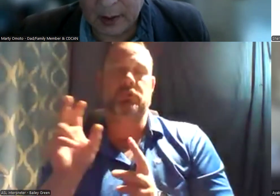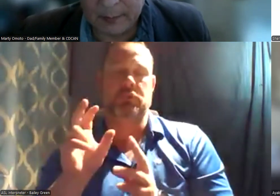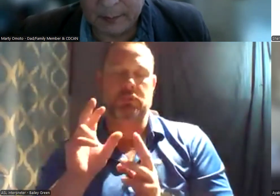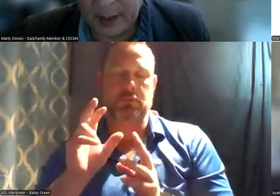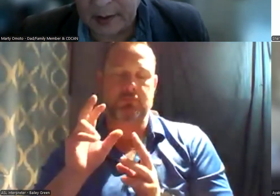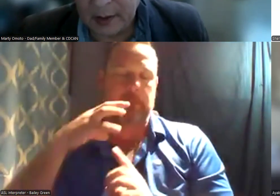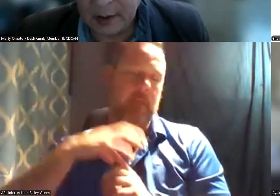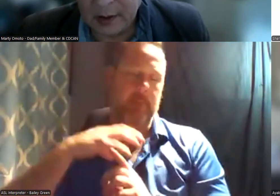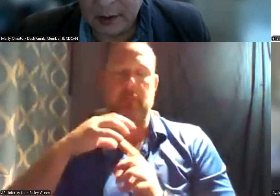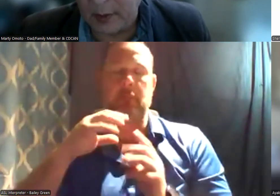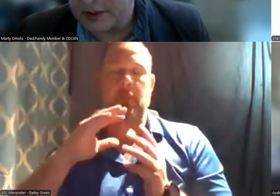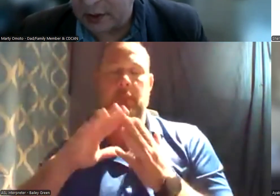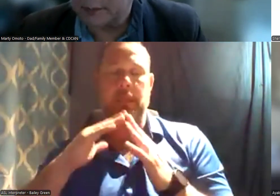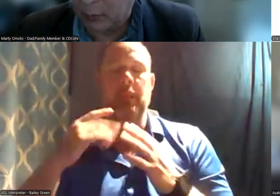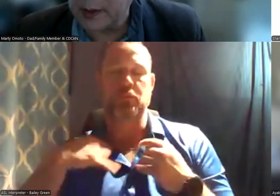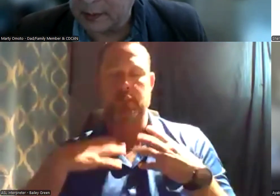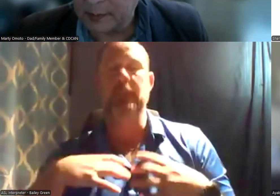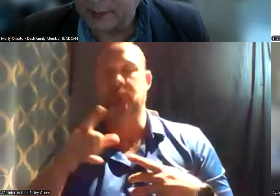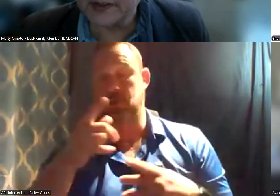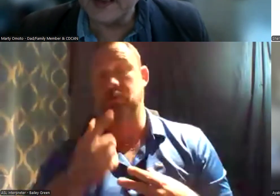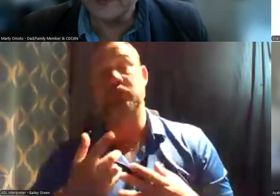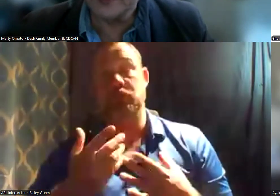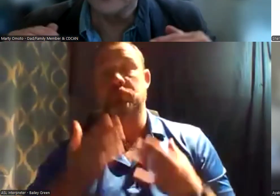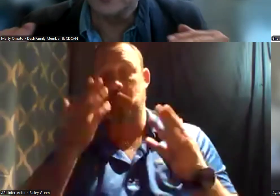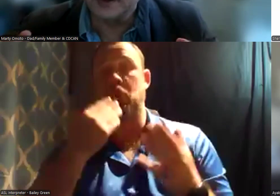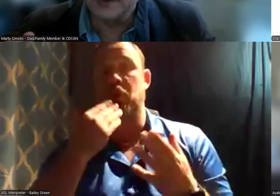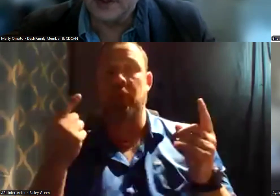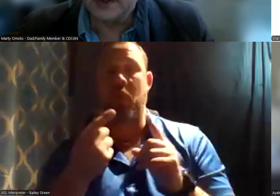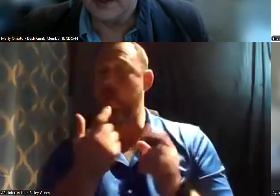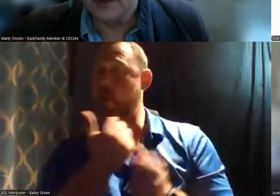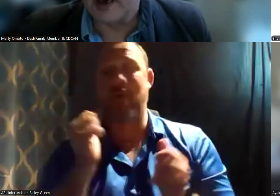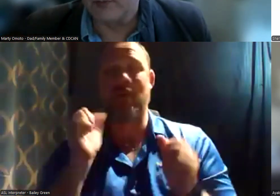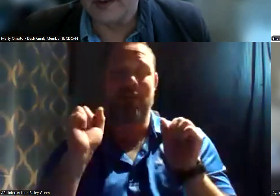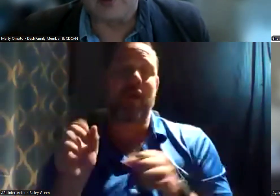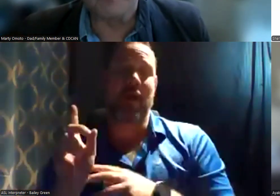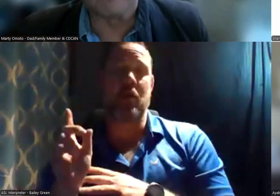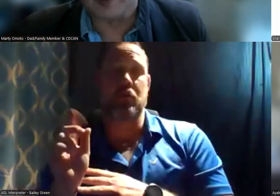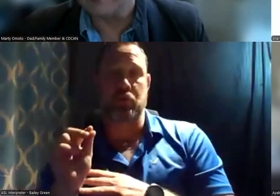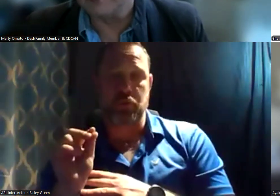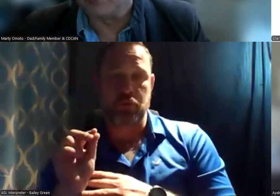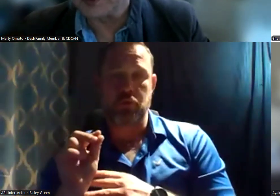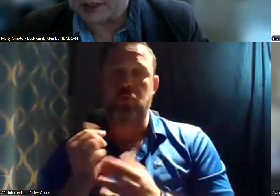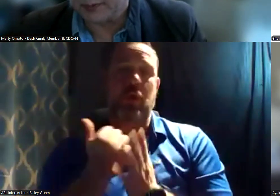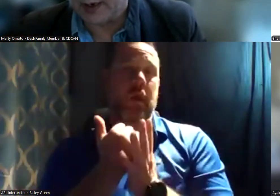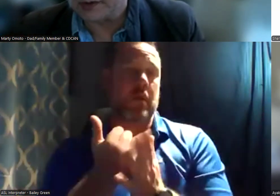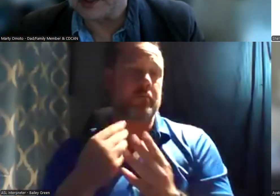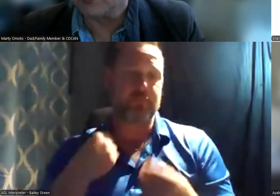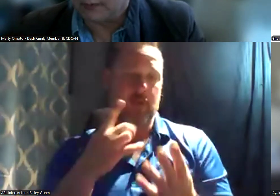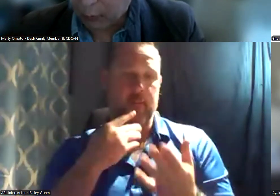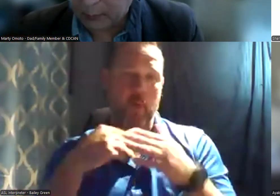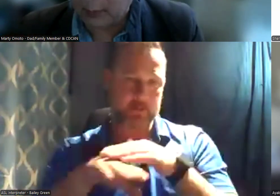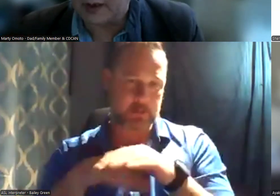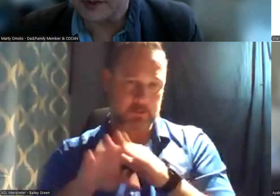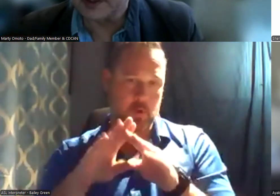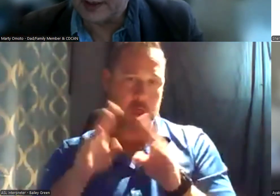caps. But you're raising a good point, because anything we can do that would help provide more accessible housing